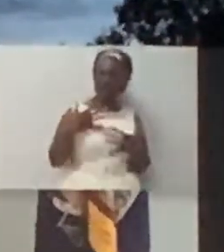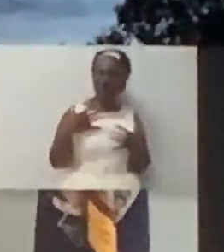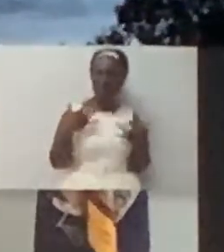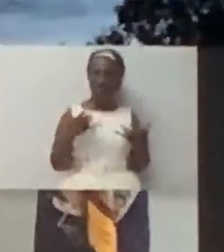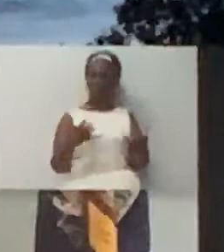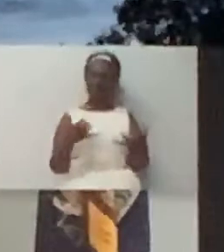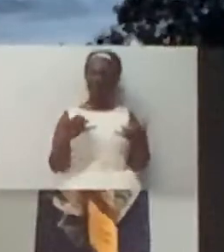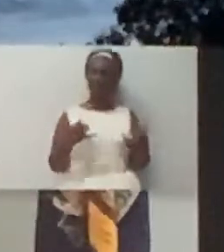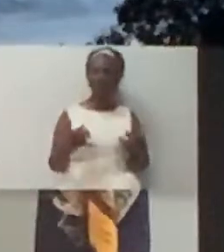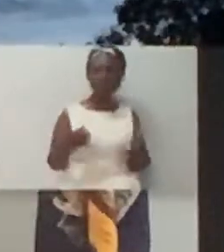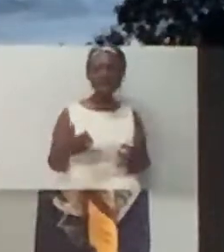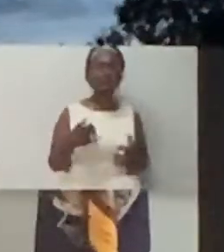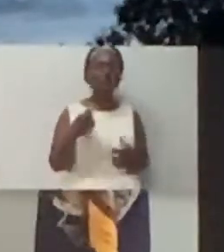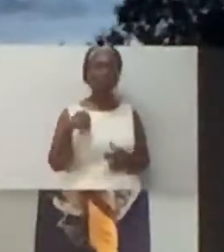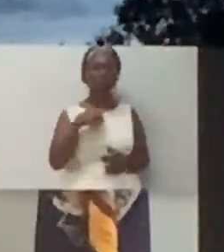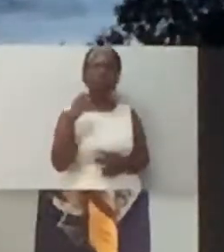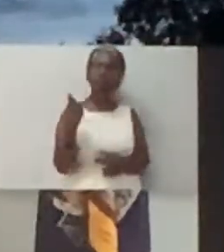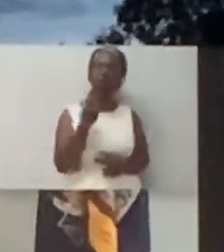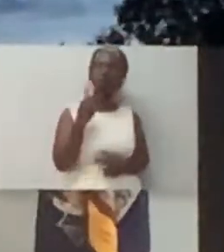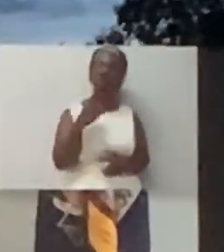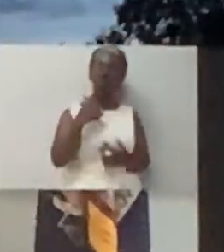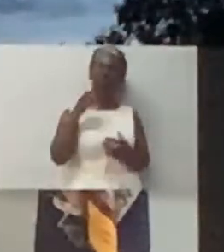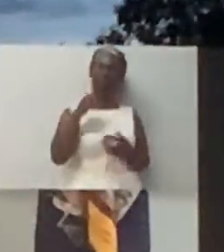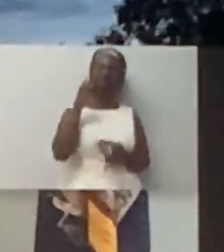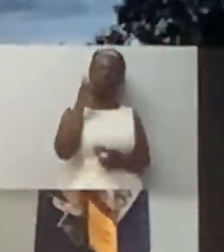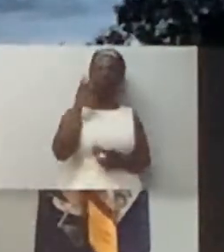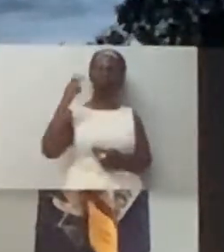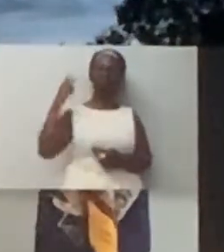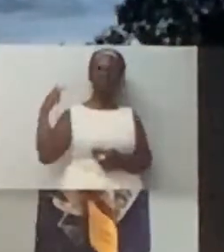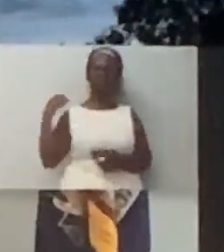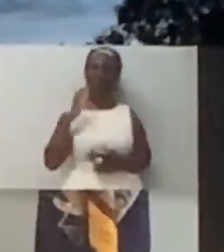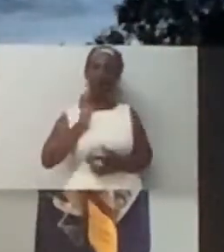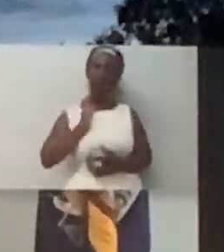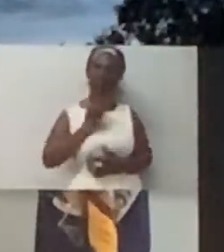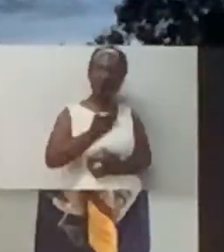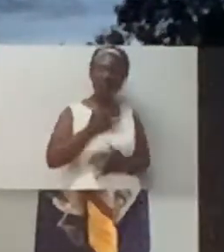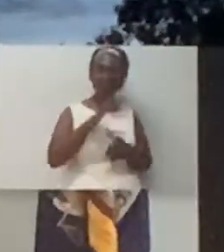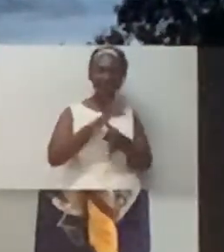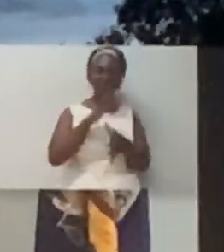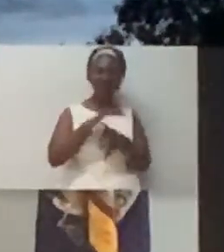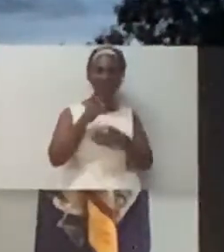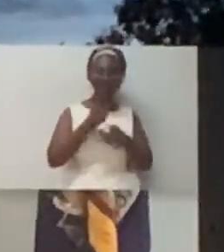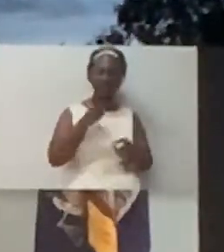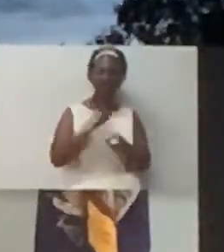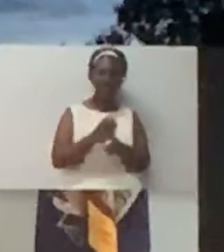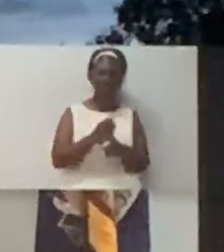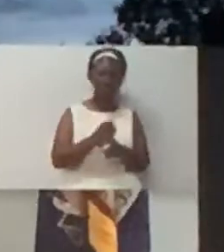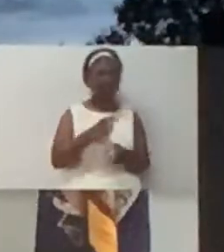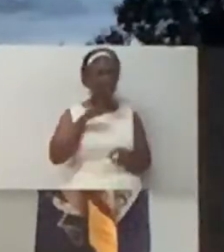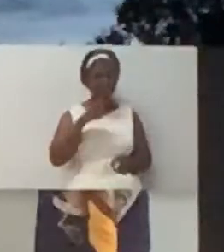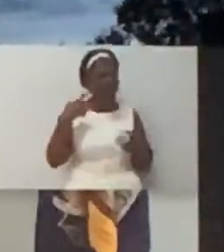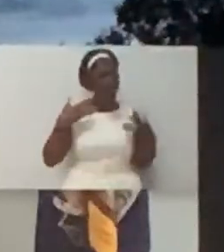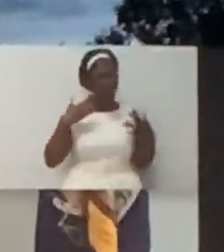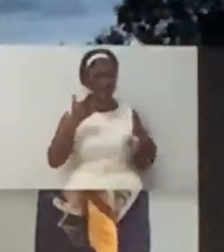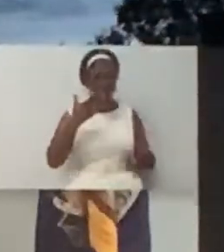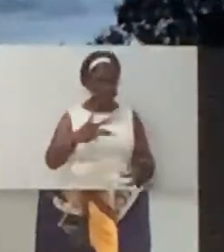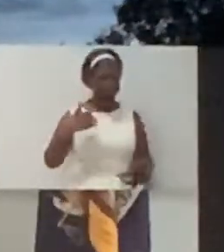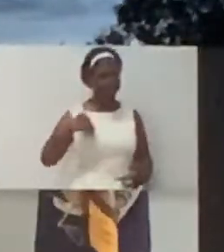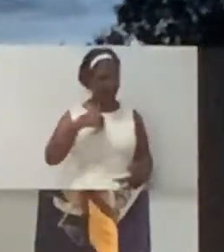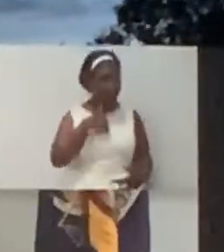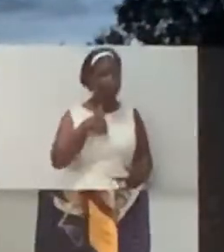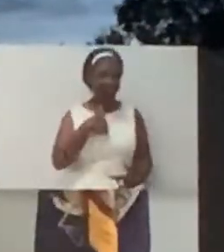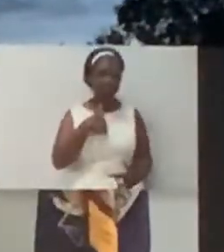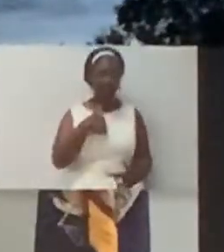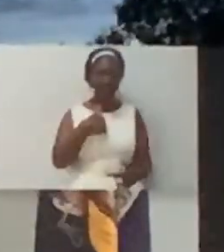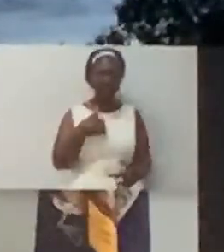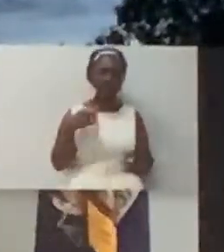in, we will always have that memory of our last days of our senior year. How lucky are we to have that last experience? In a